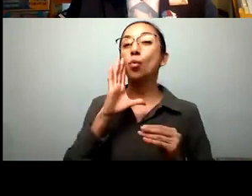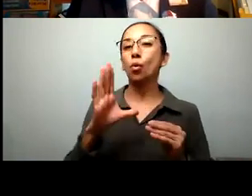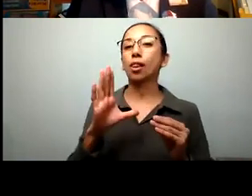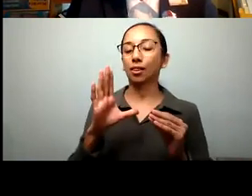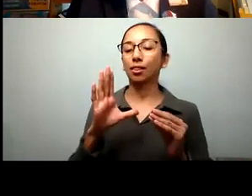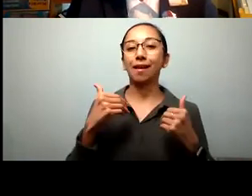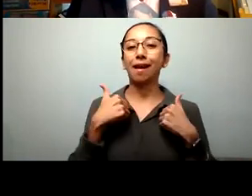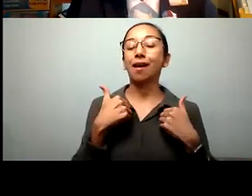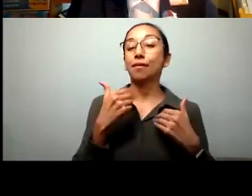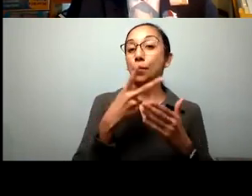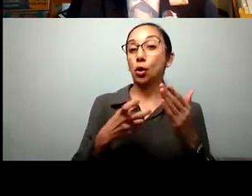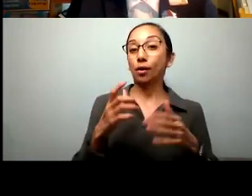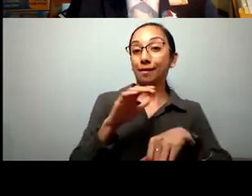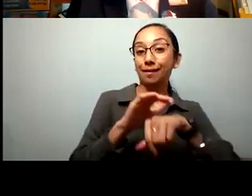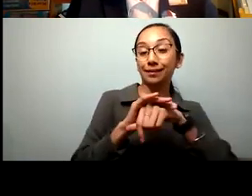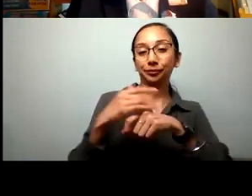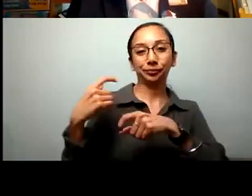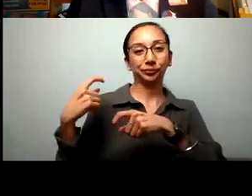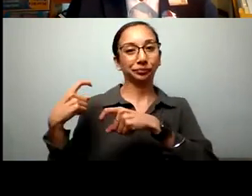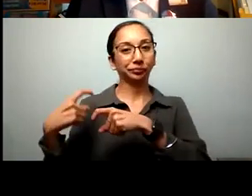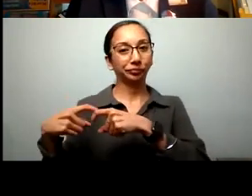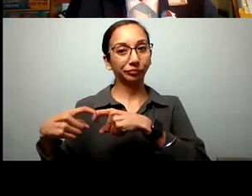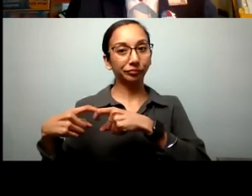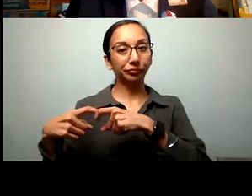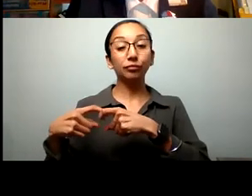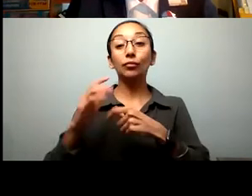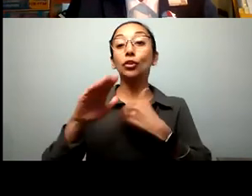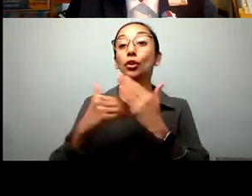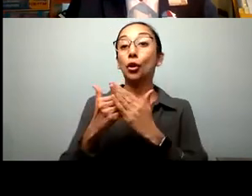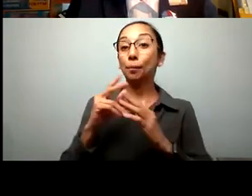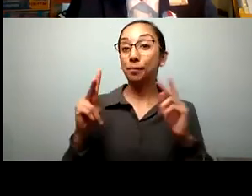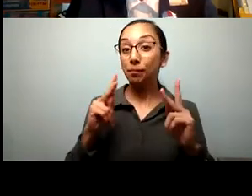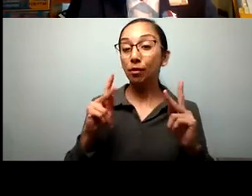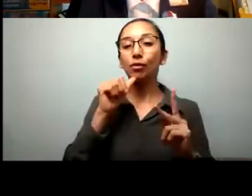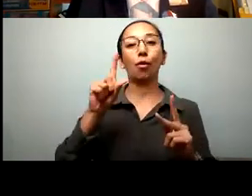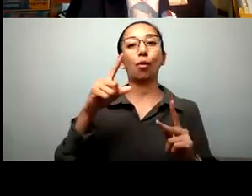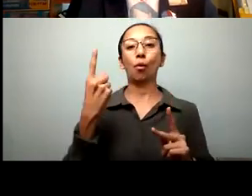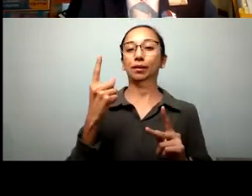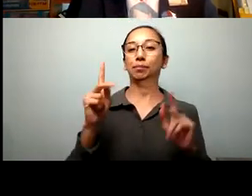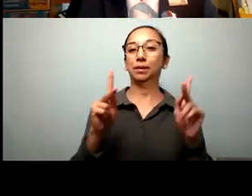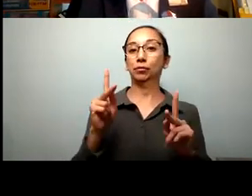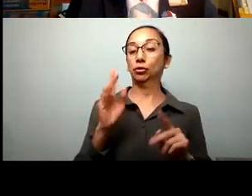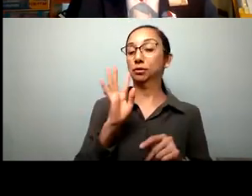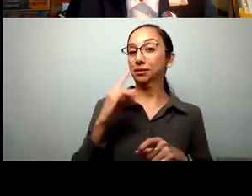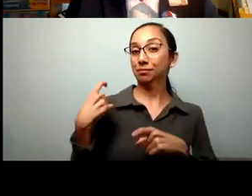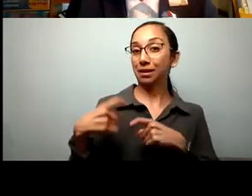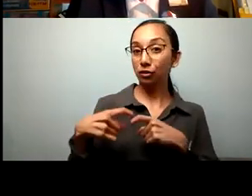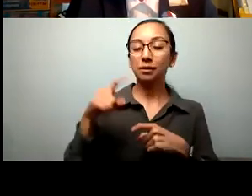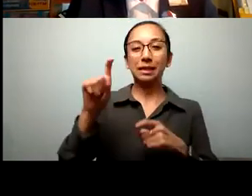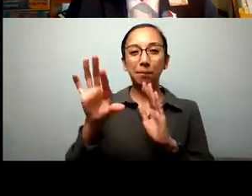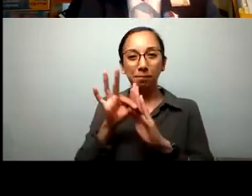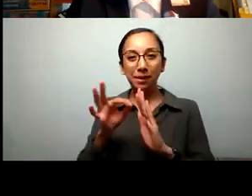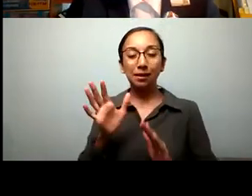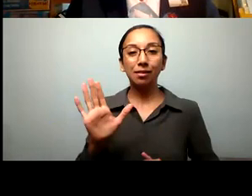English and Spanish. Every participant, not only Spanish speakers, will need to select their preferred